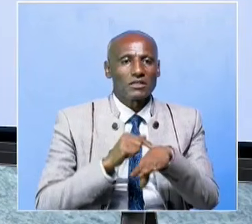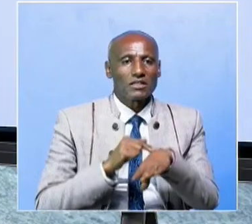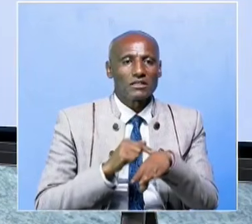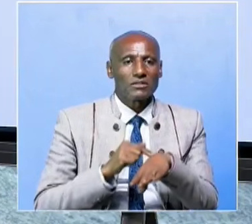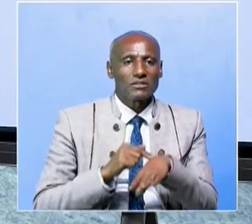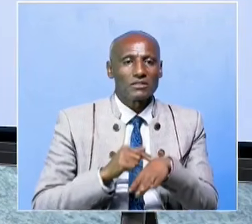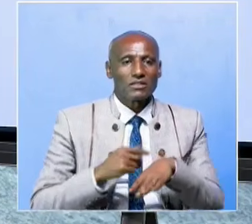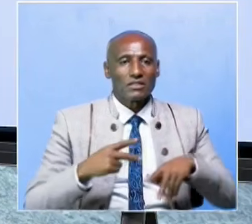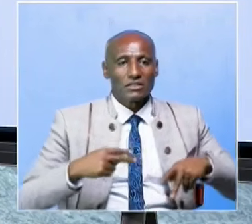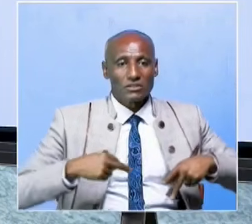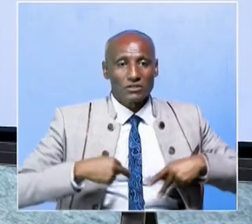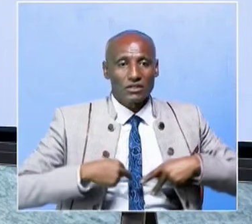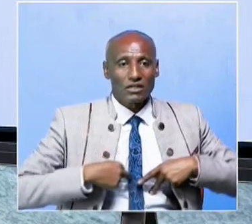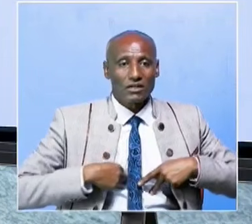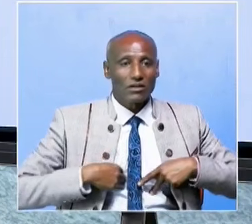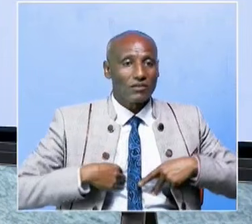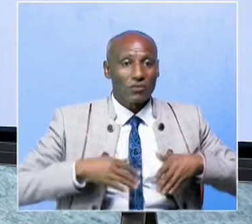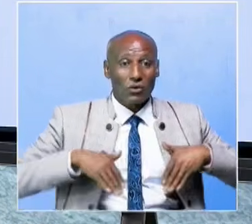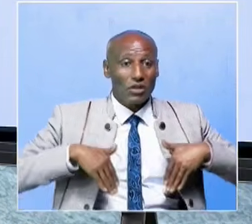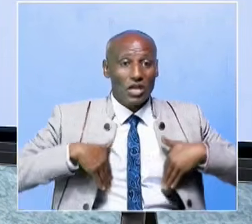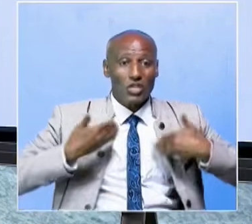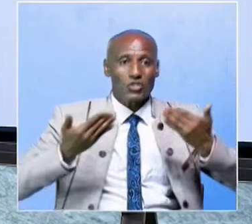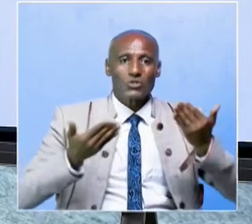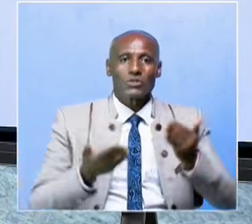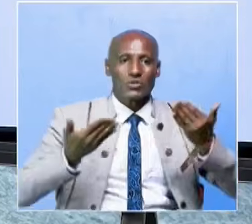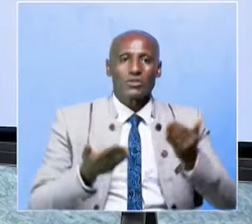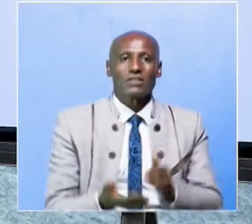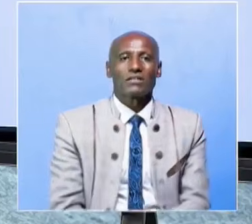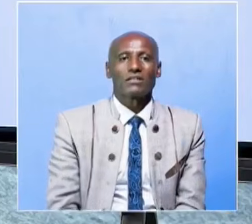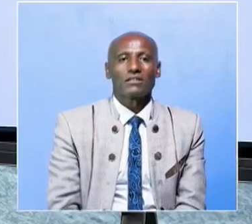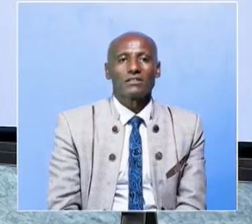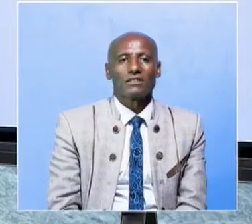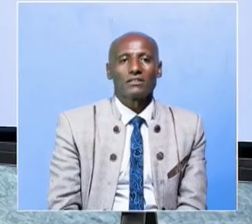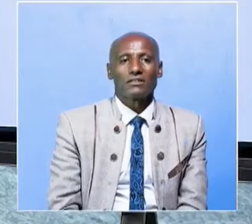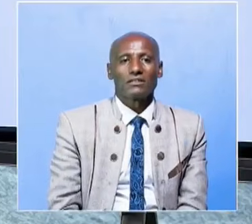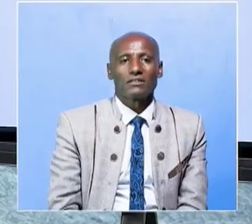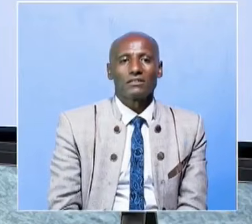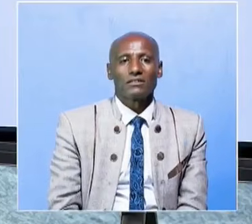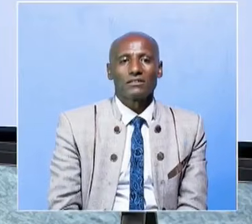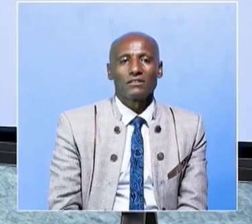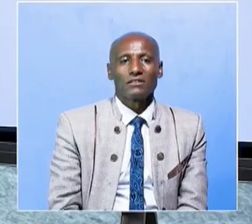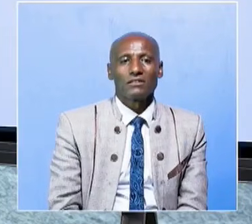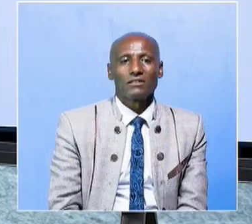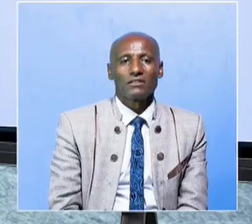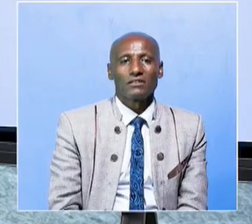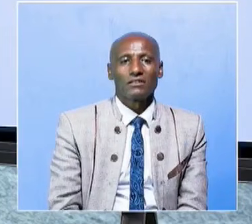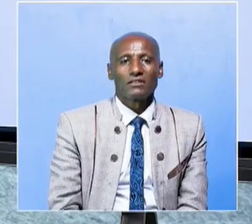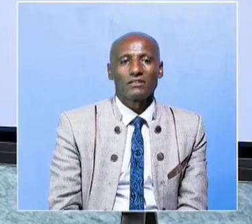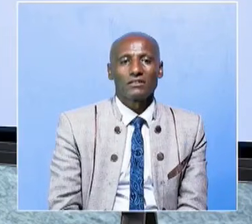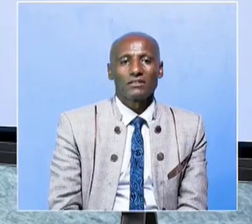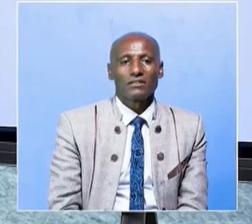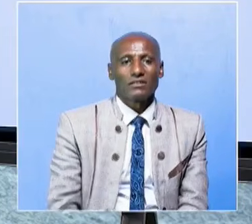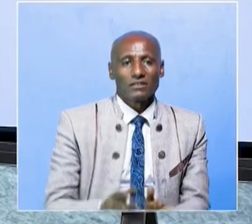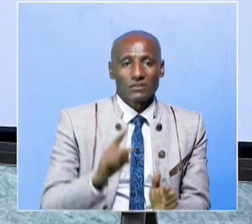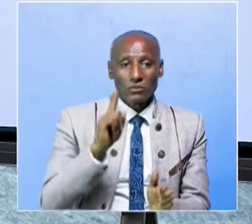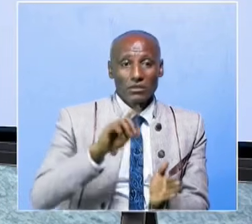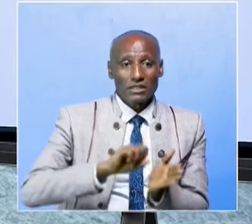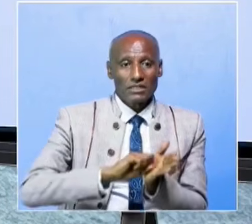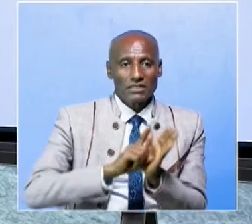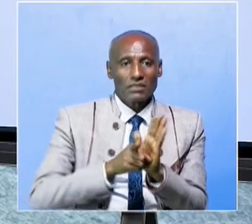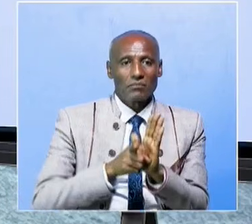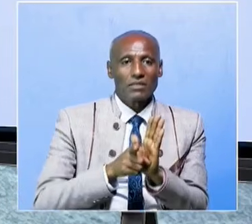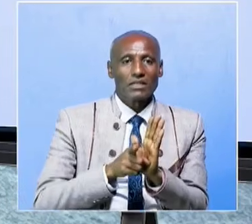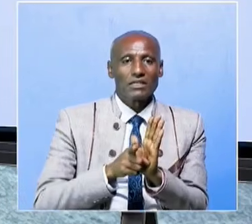to have fun, to enjoy. They could usually, one example I would give you as